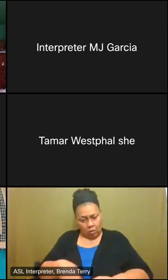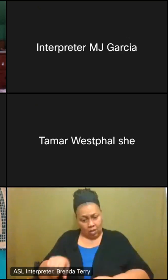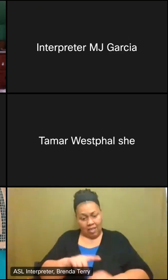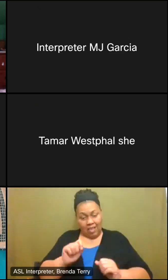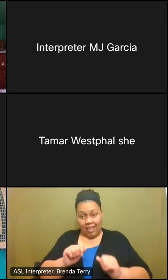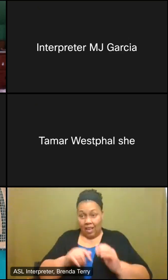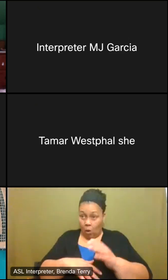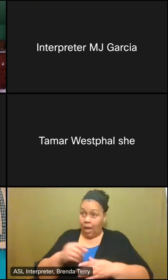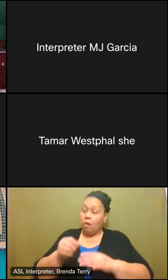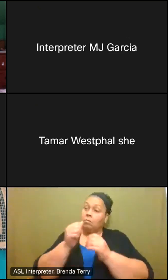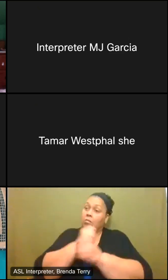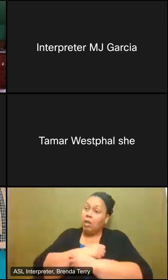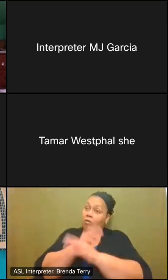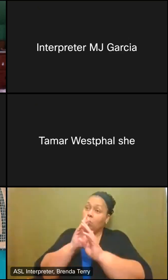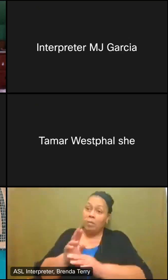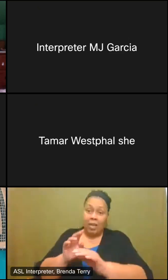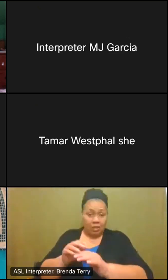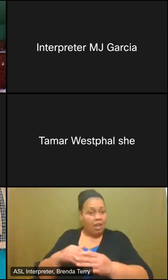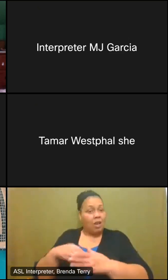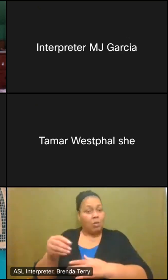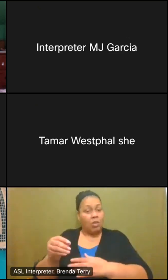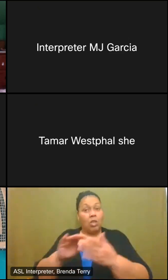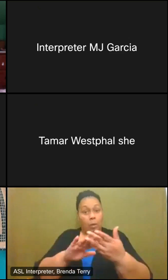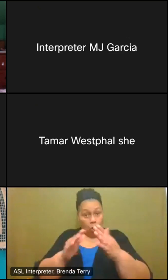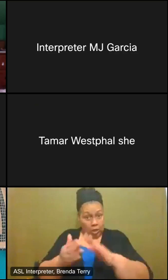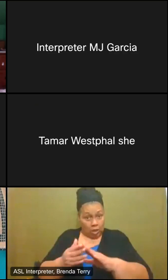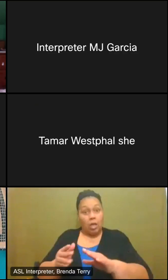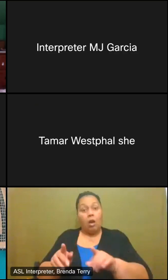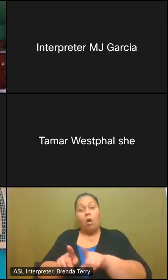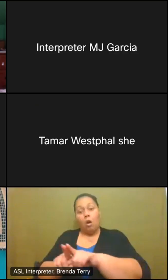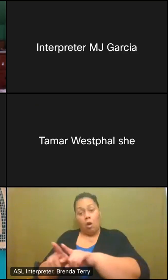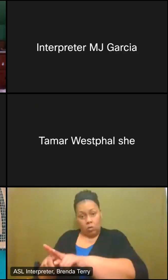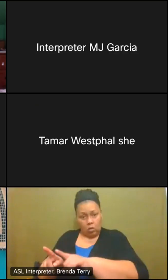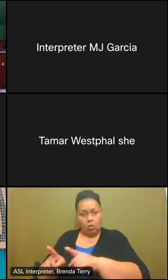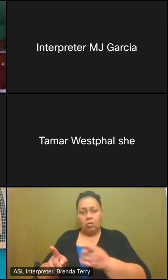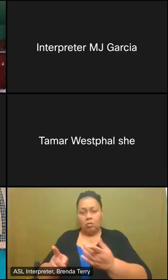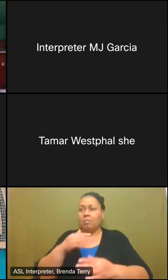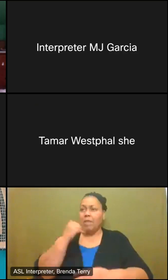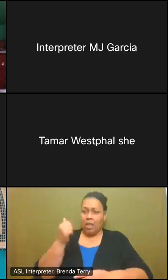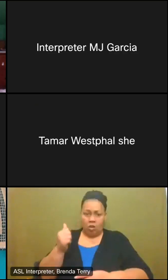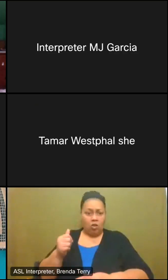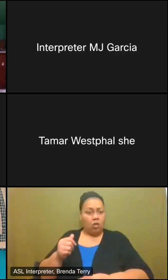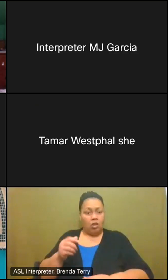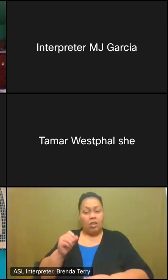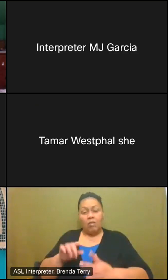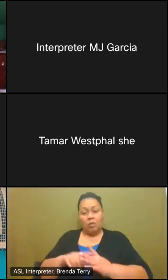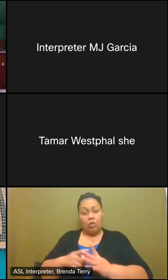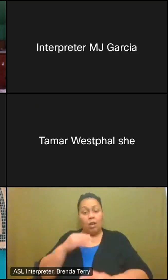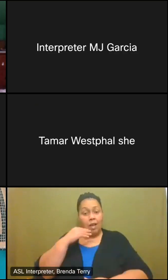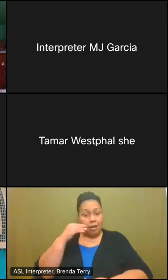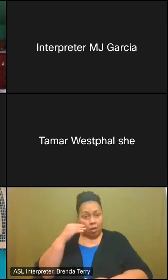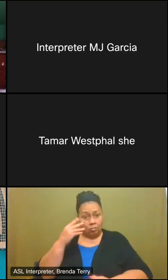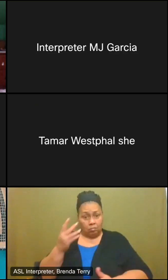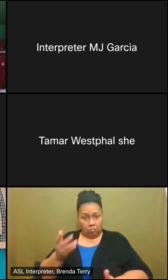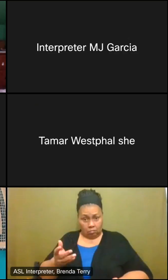and do that too. Not only to the community, but it is better if you start at home. And I feel